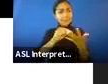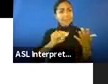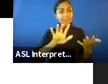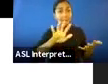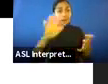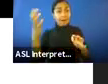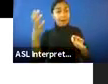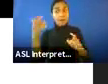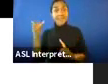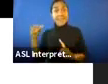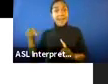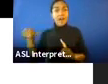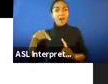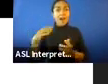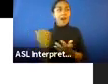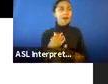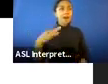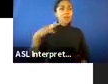to